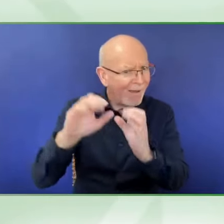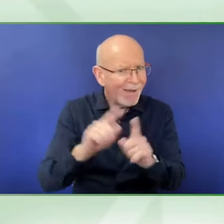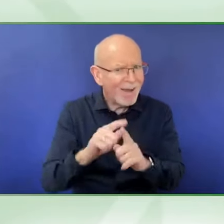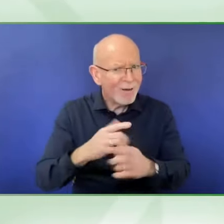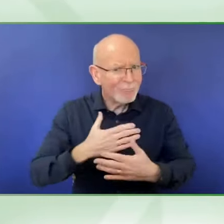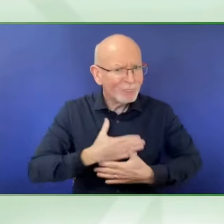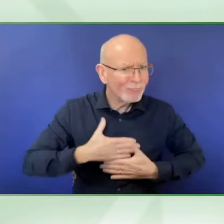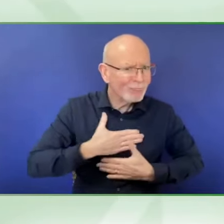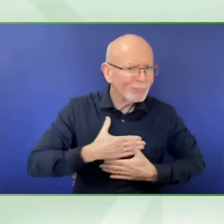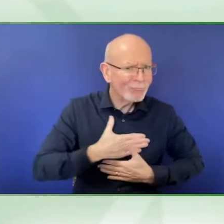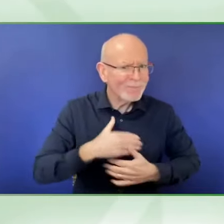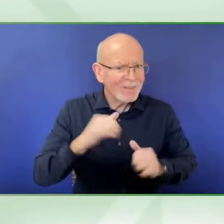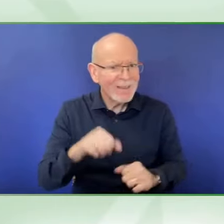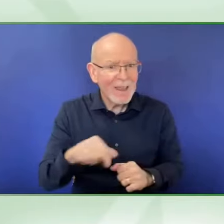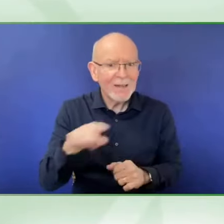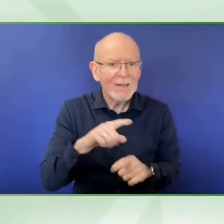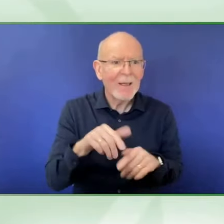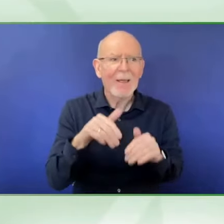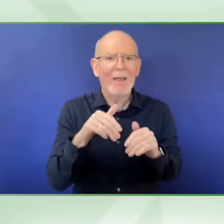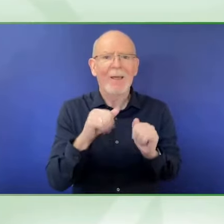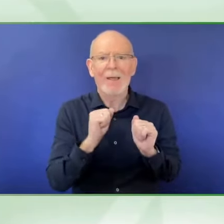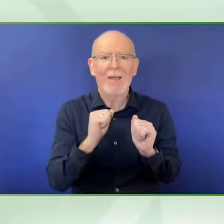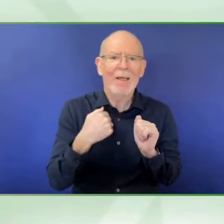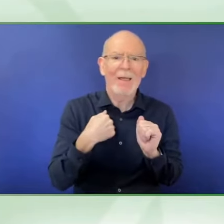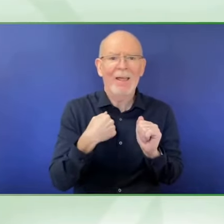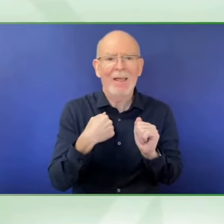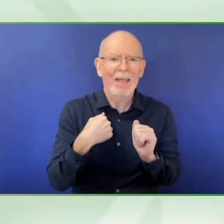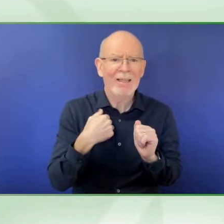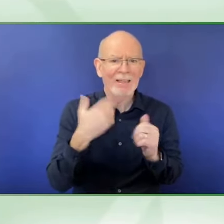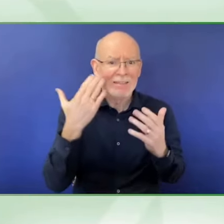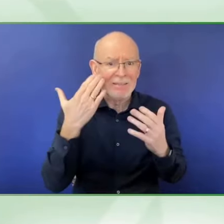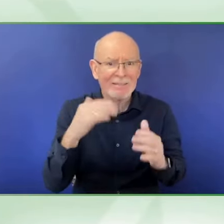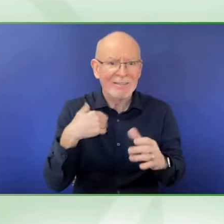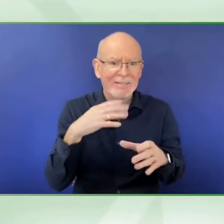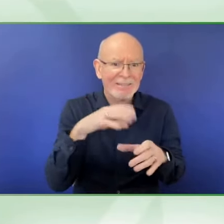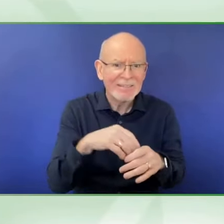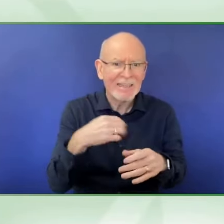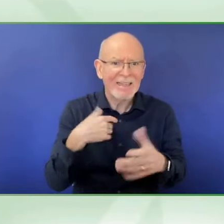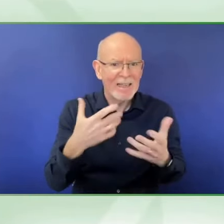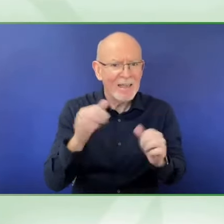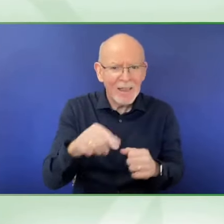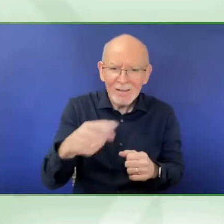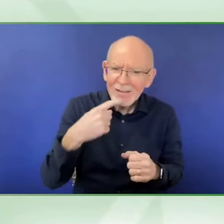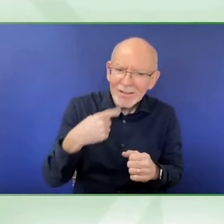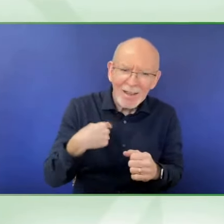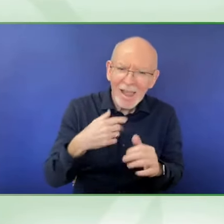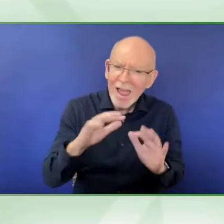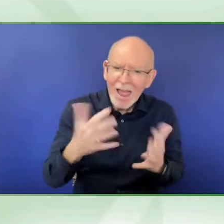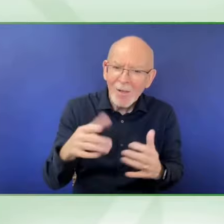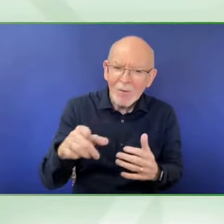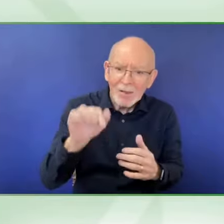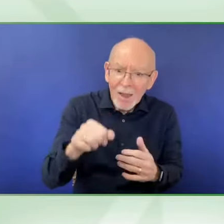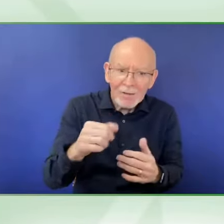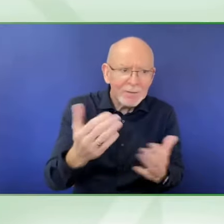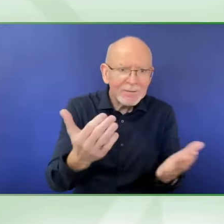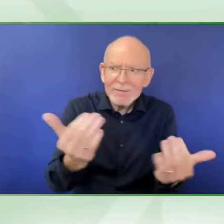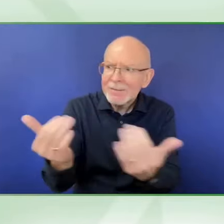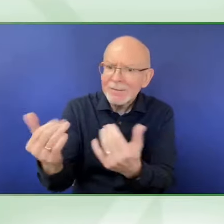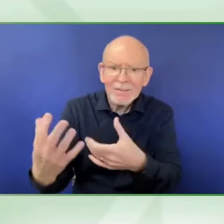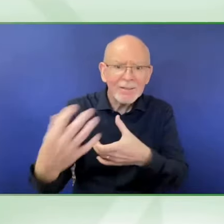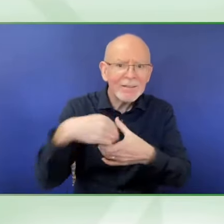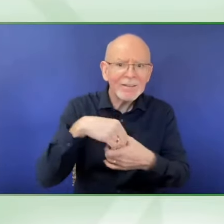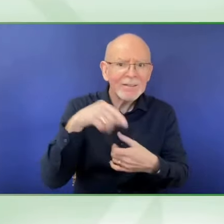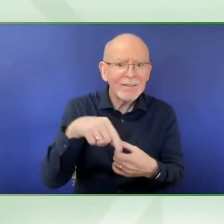Okay, sure. Well, before the pandemics, we went to their places. You know, this Central Library for the Blind was the first place